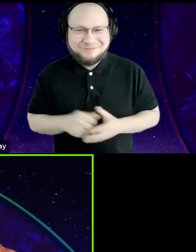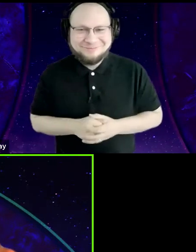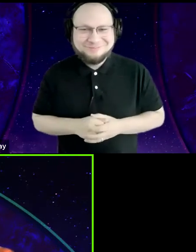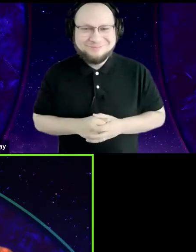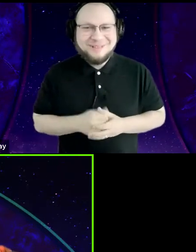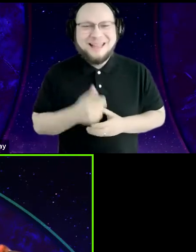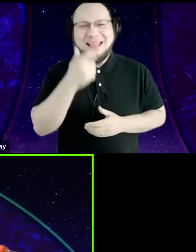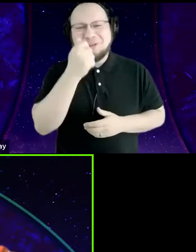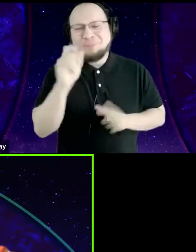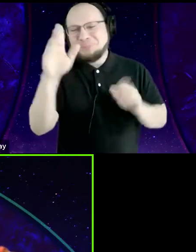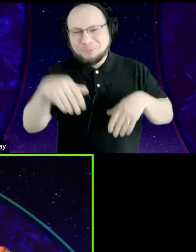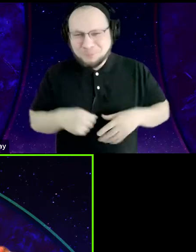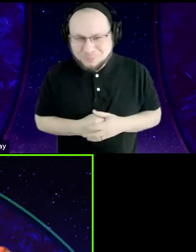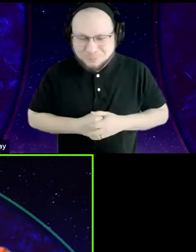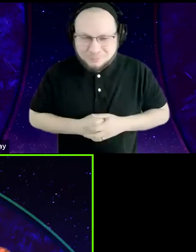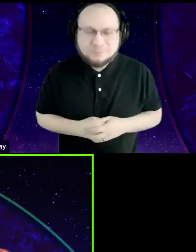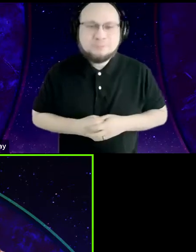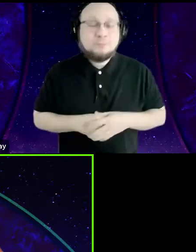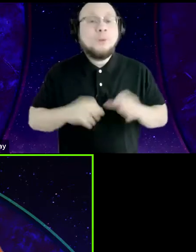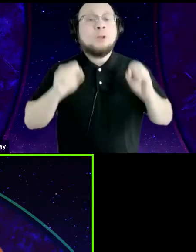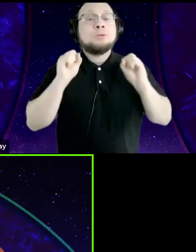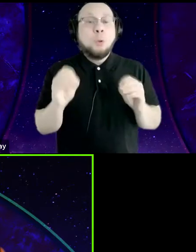Interview Brad.